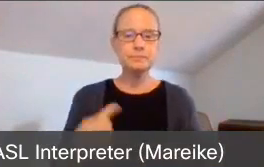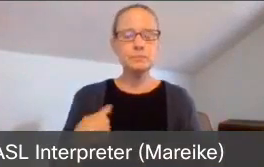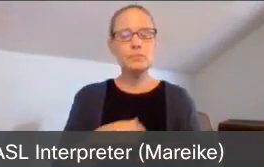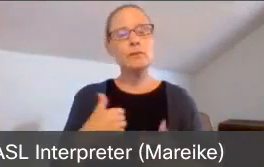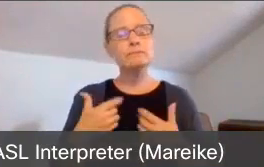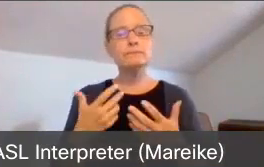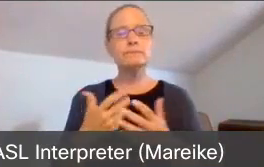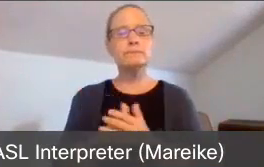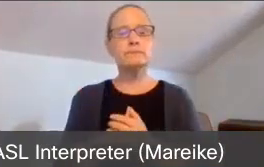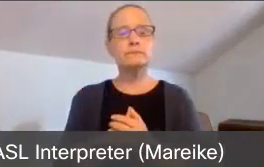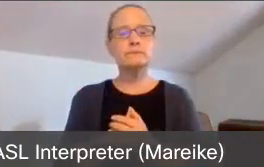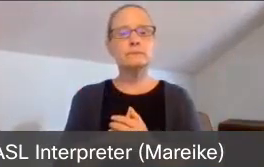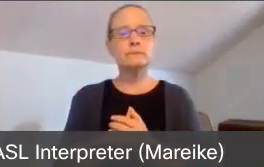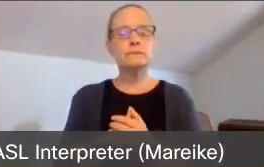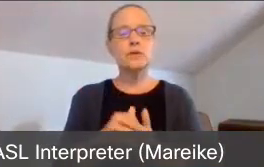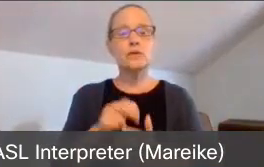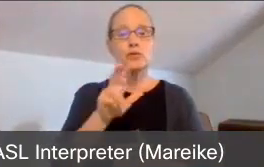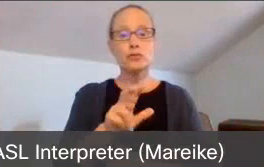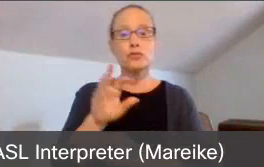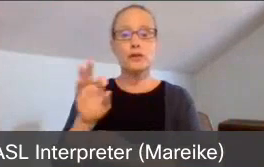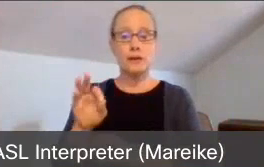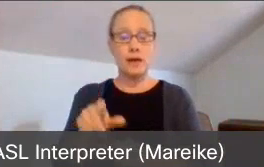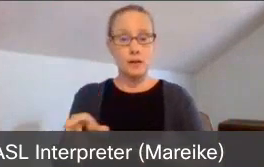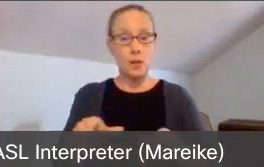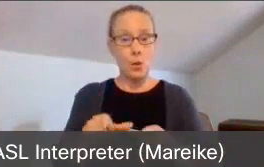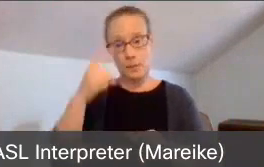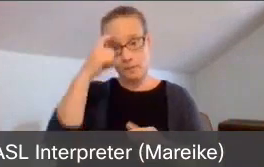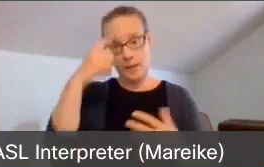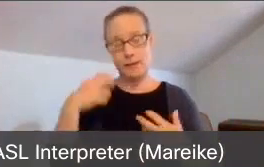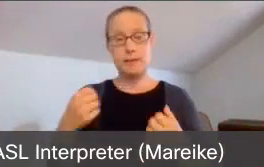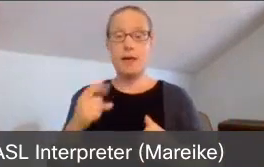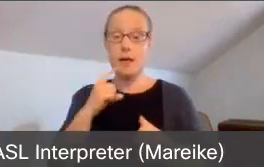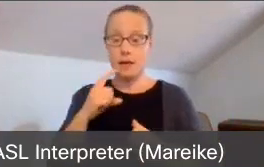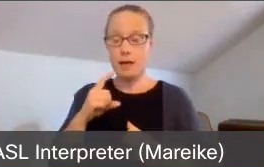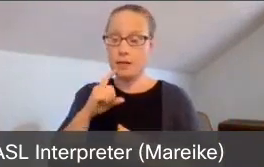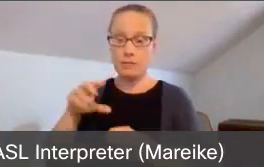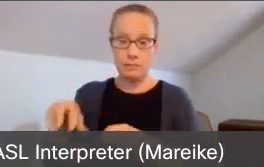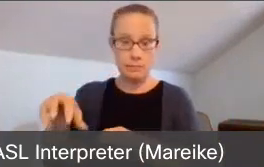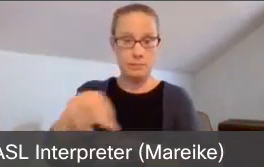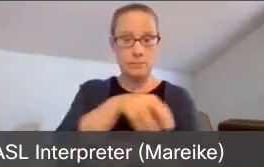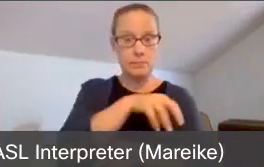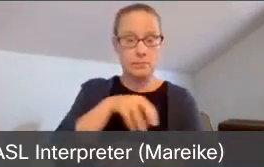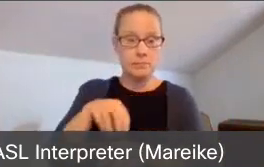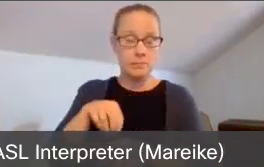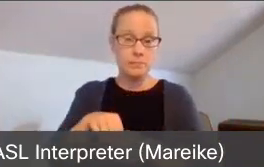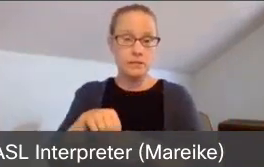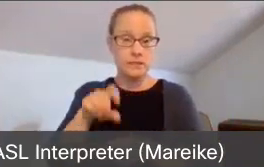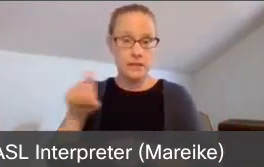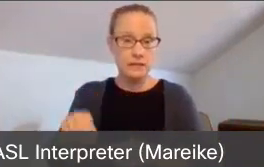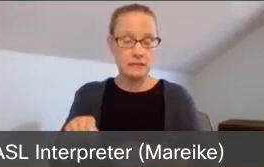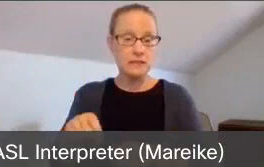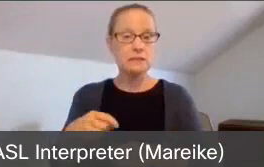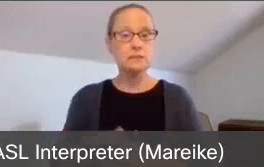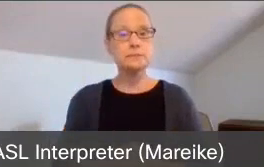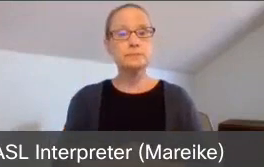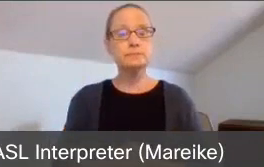have 39 local mental health authorities that serve the state of Texas, and there are going to be 4 regional